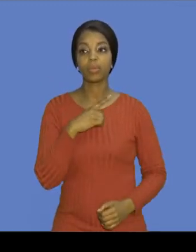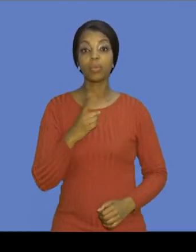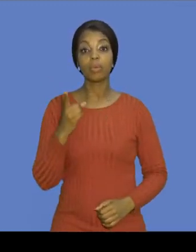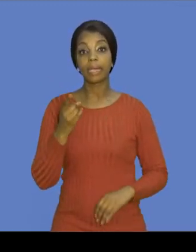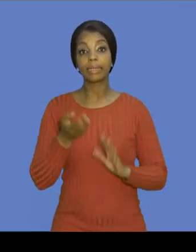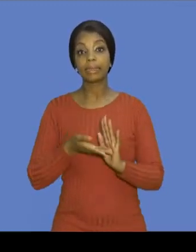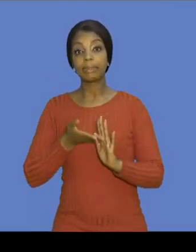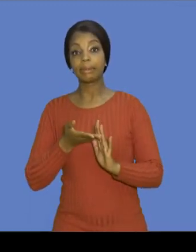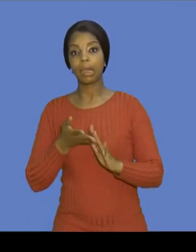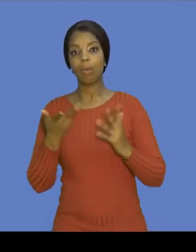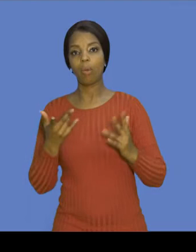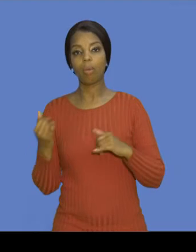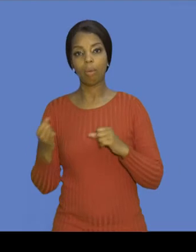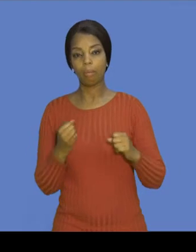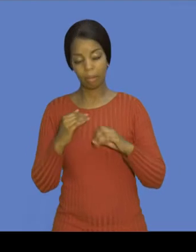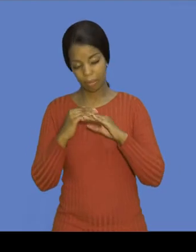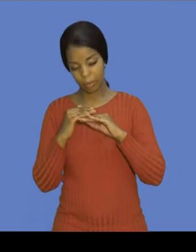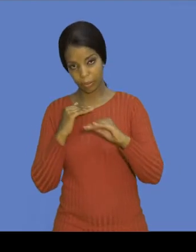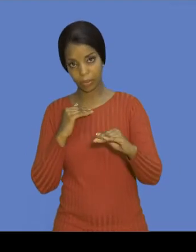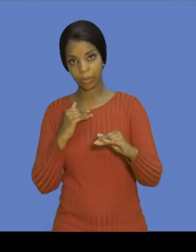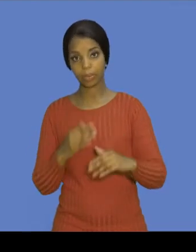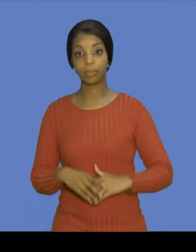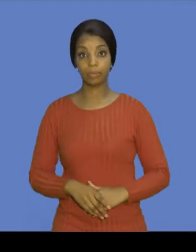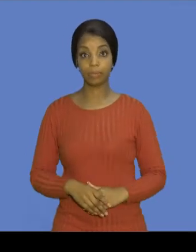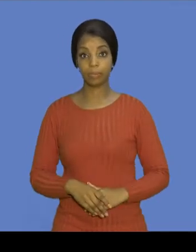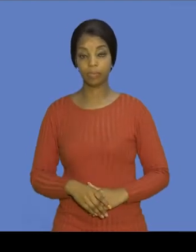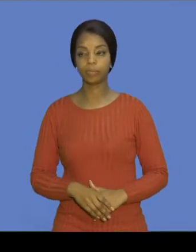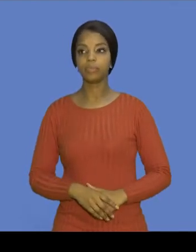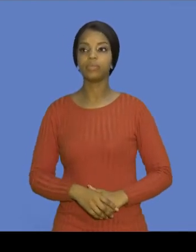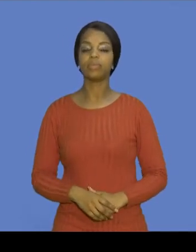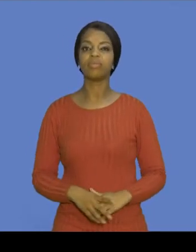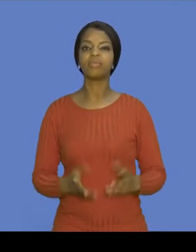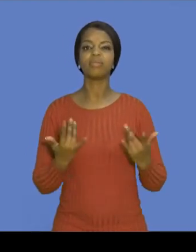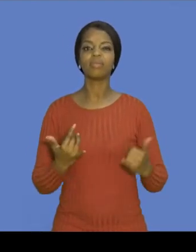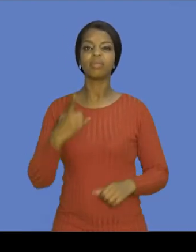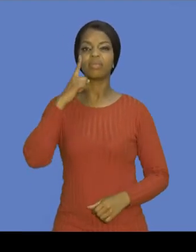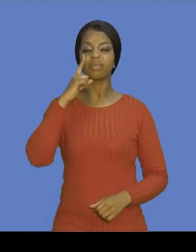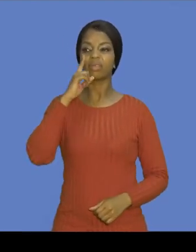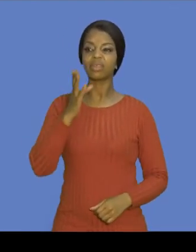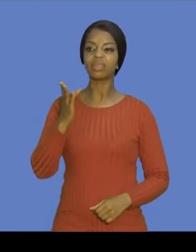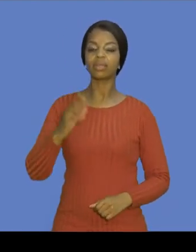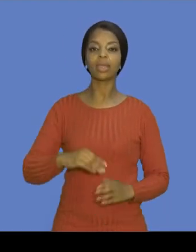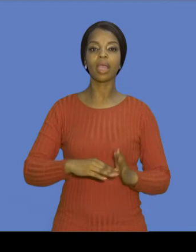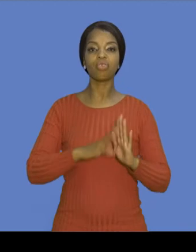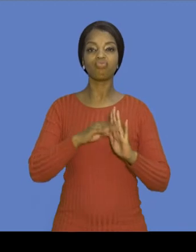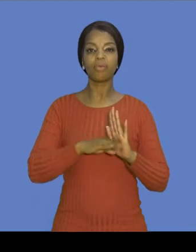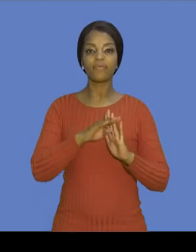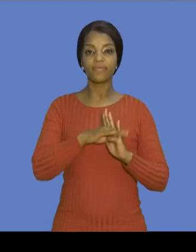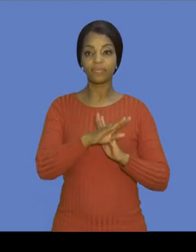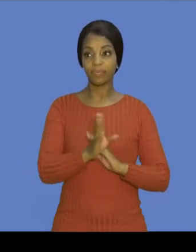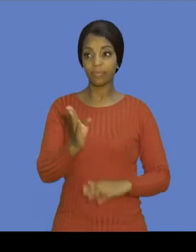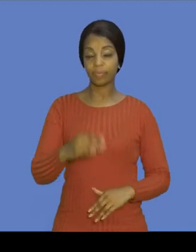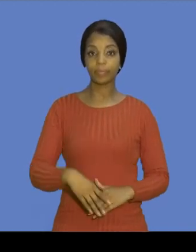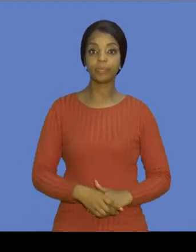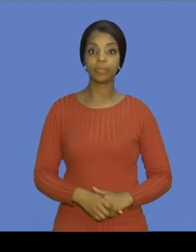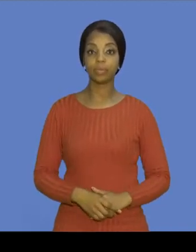or it staying at whatsoever the price is at the time. Now let's just look at some graph that actually it tells us